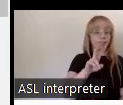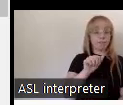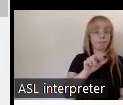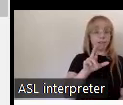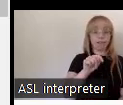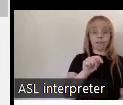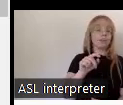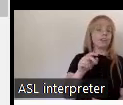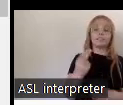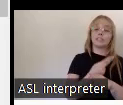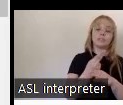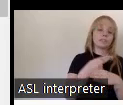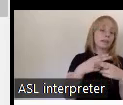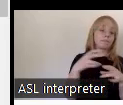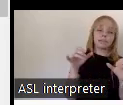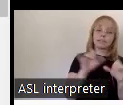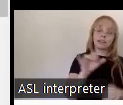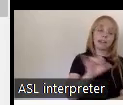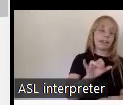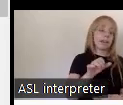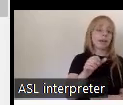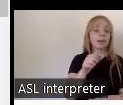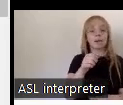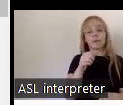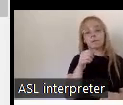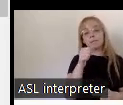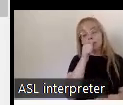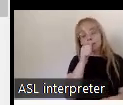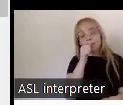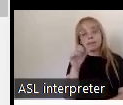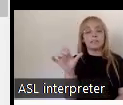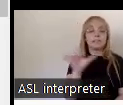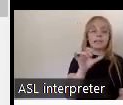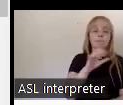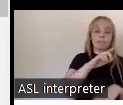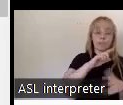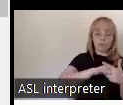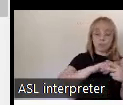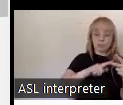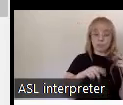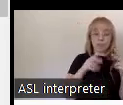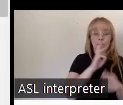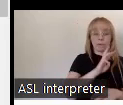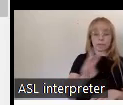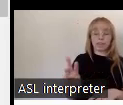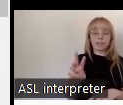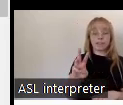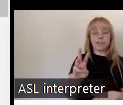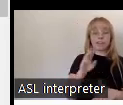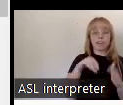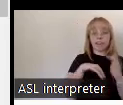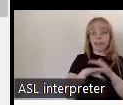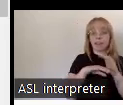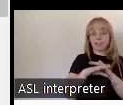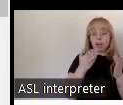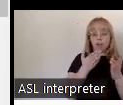same username, that email, and that password to access on all 3 websites, when you access through the Hub